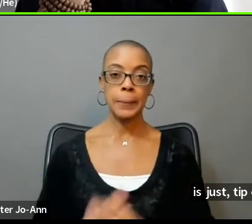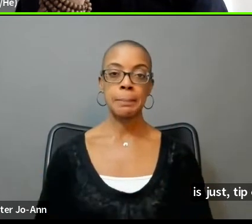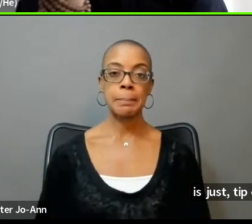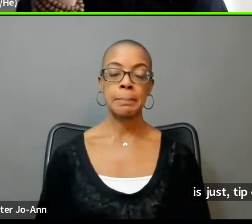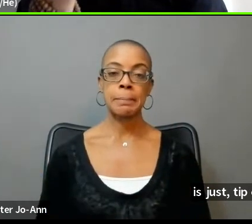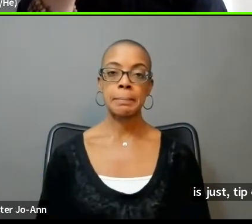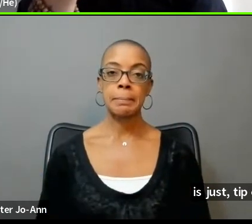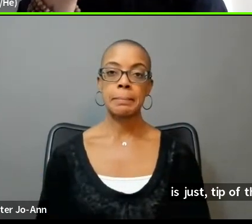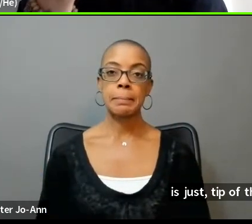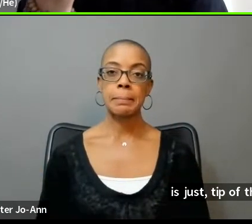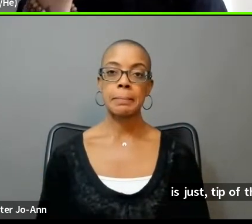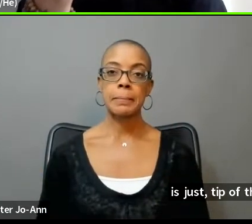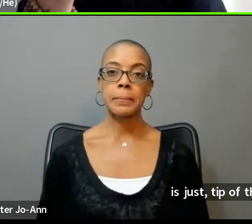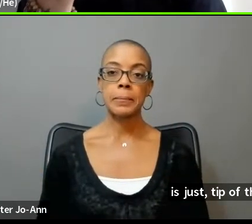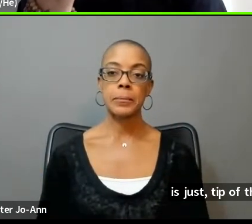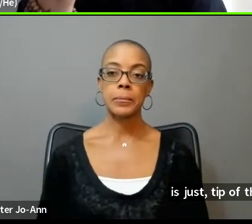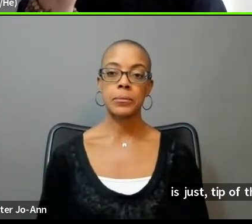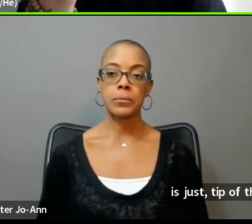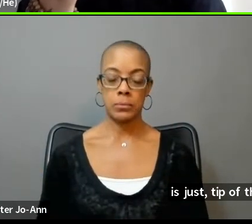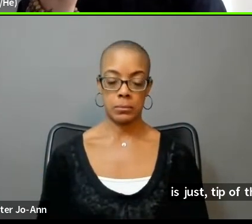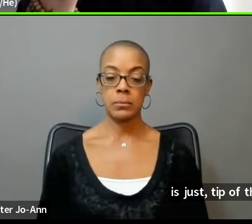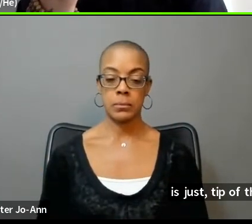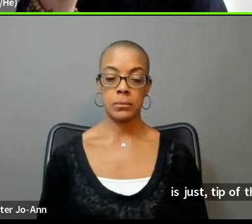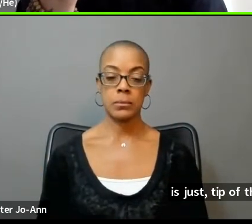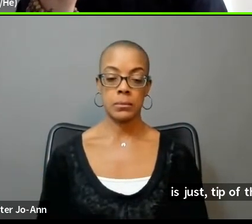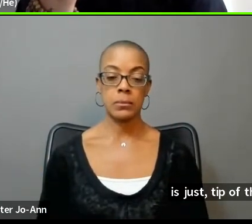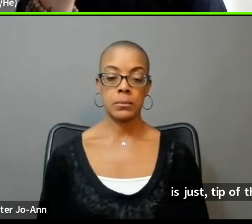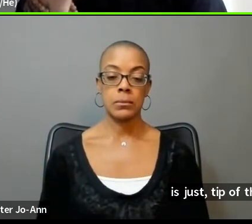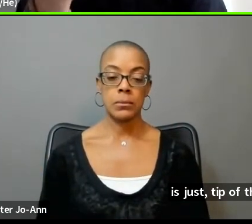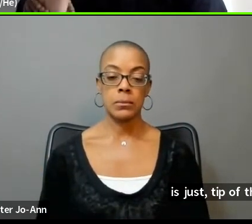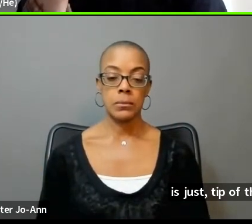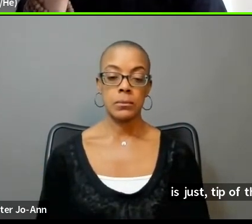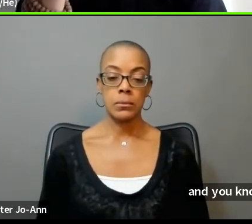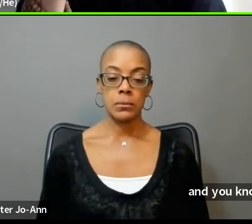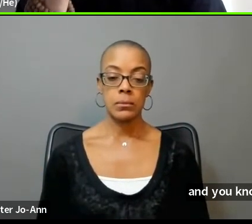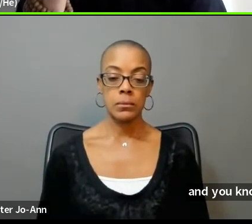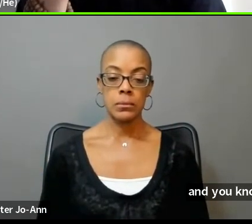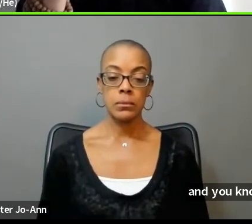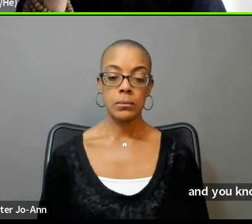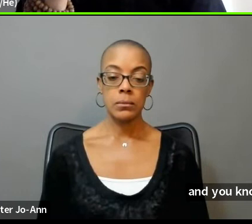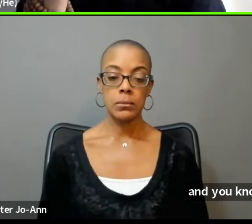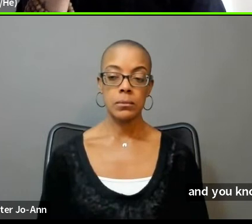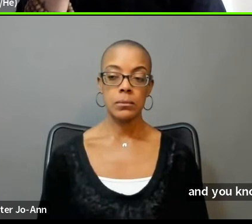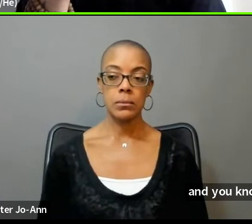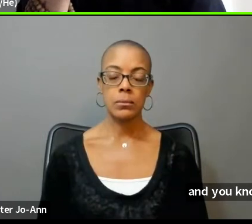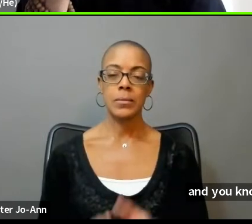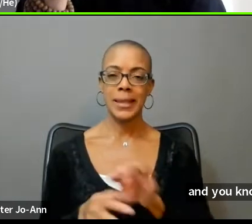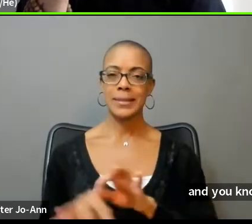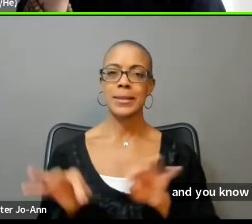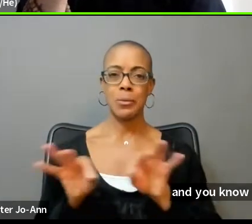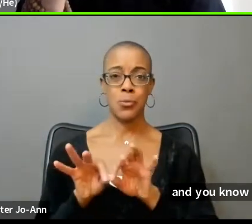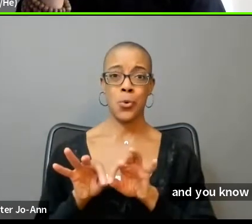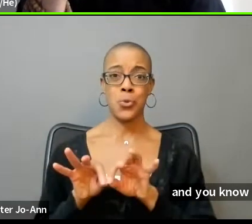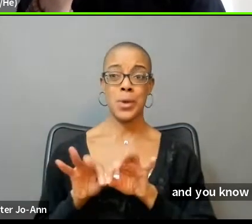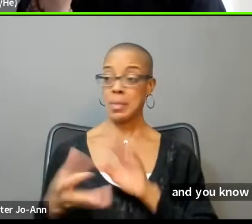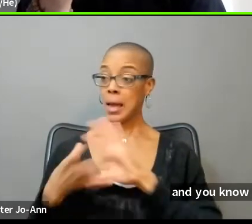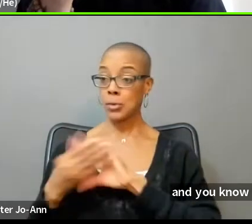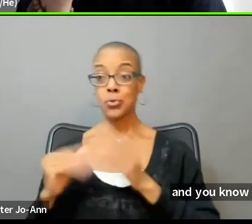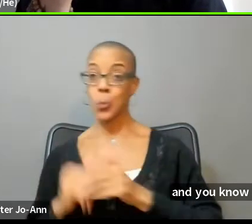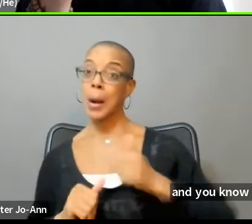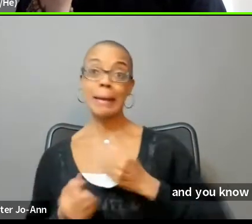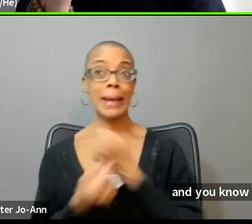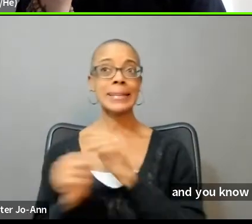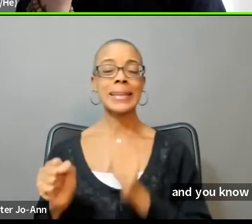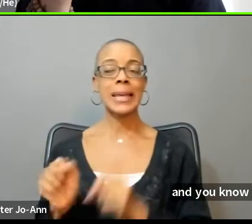so I think it is important to really push back against this narrative, especially